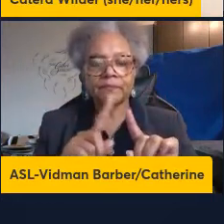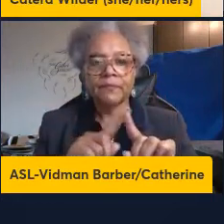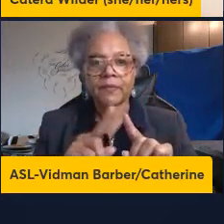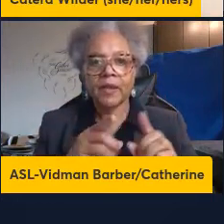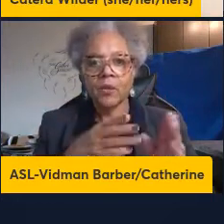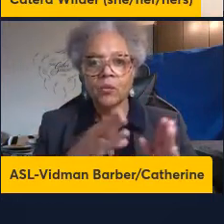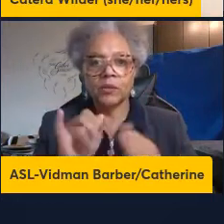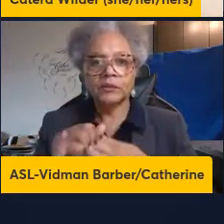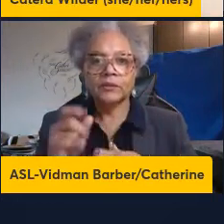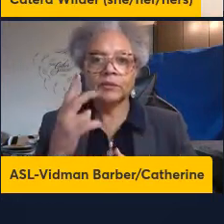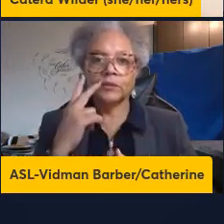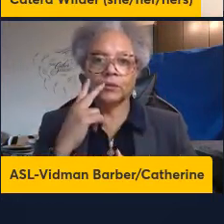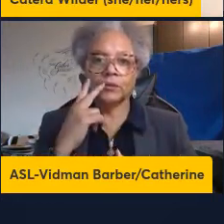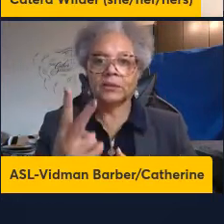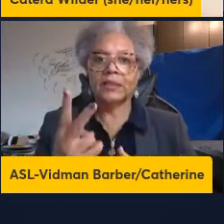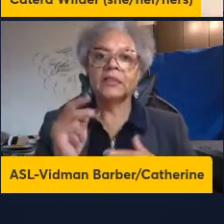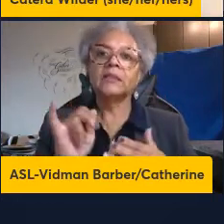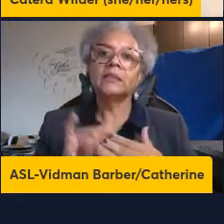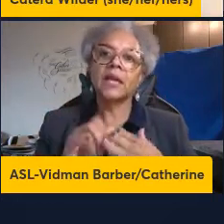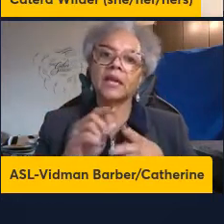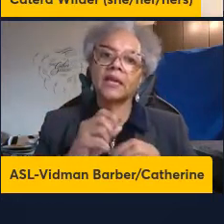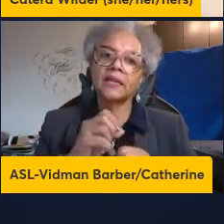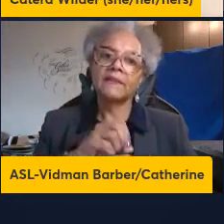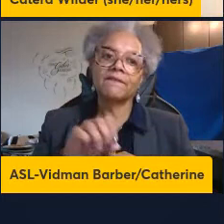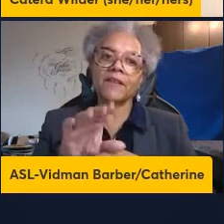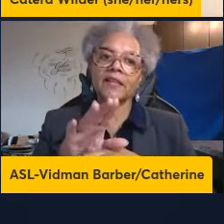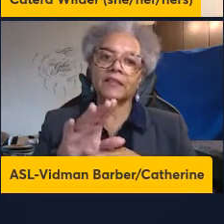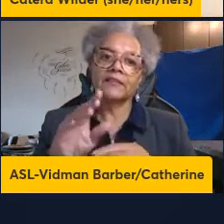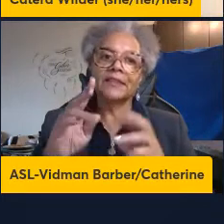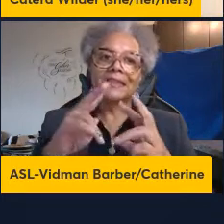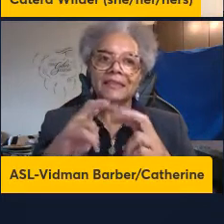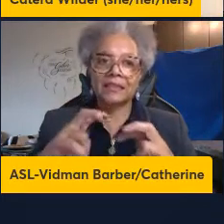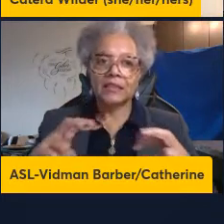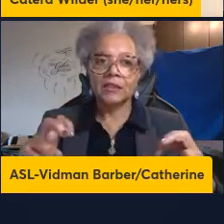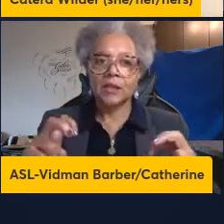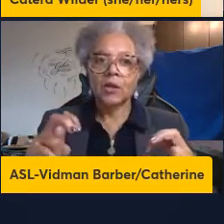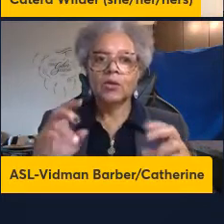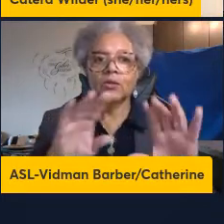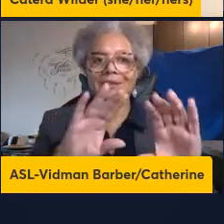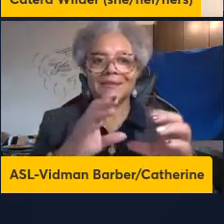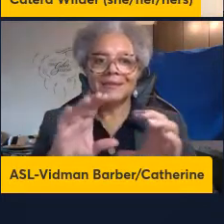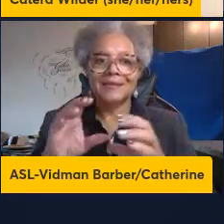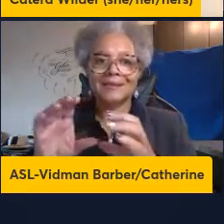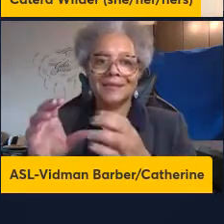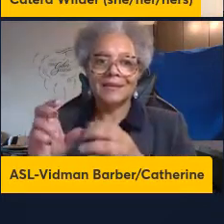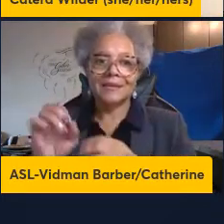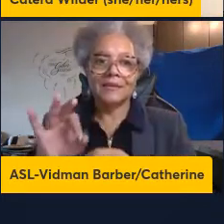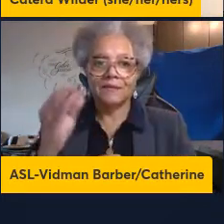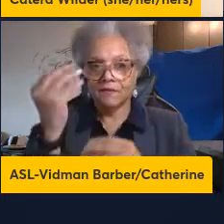to effectively decode particular sets of information.